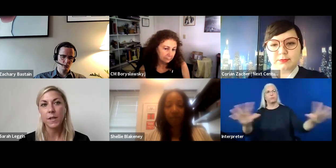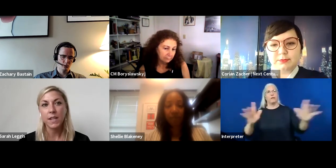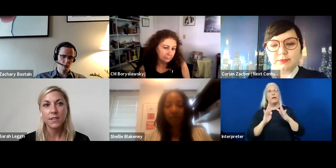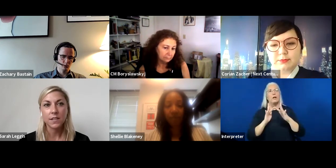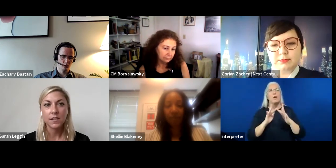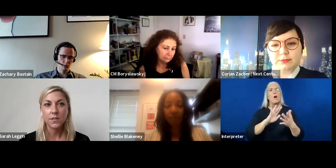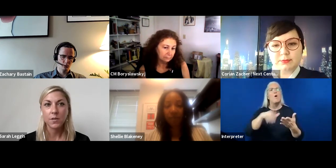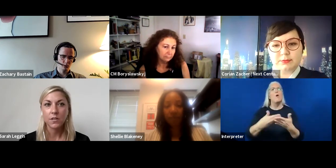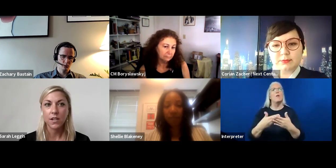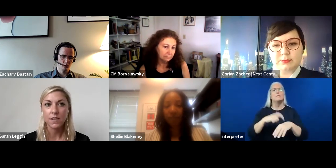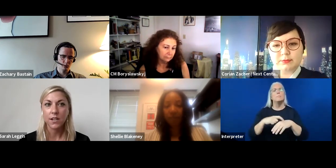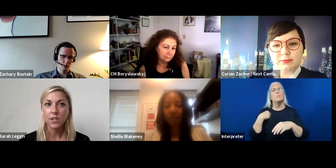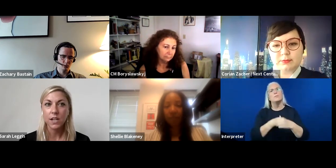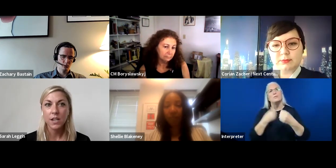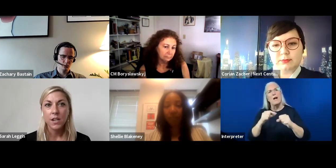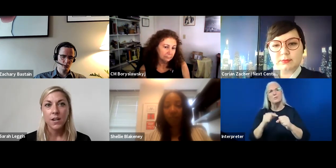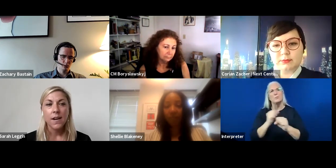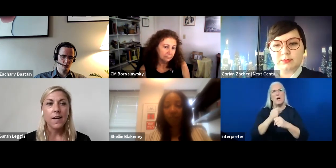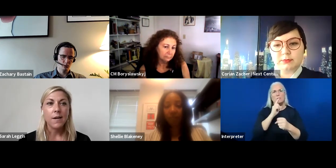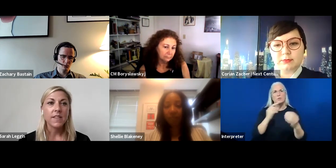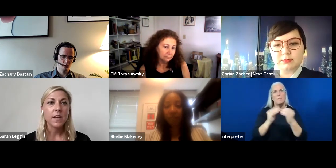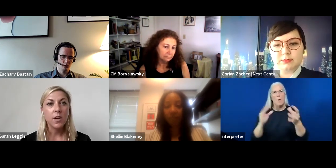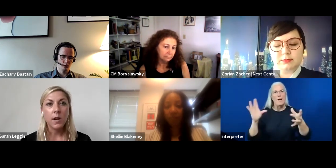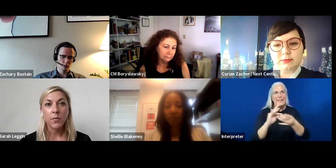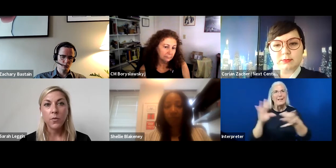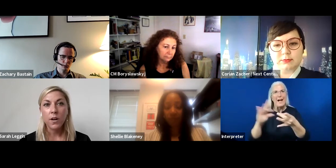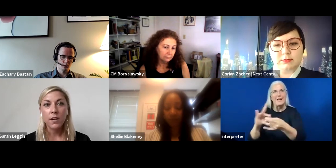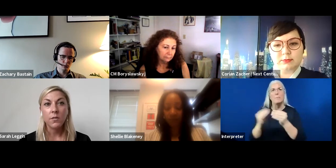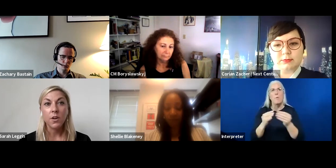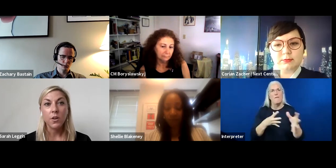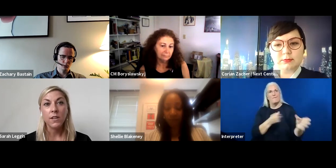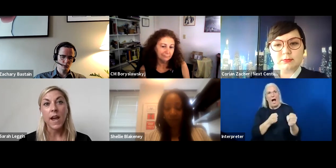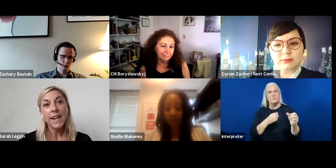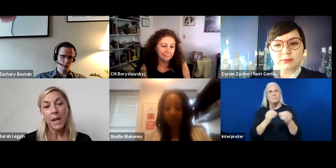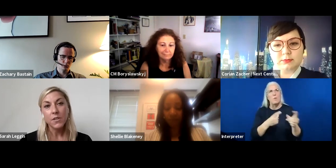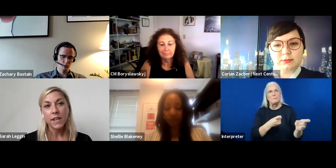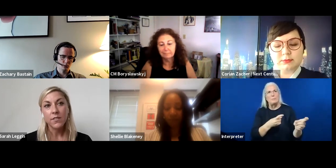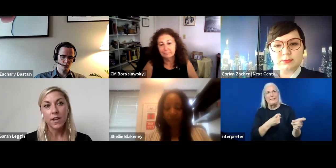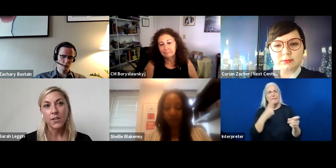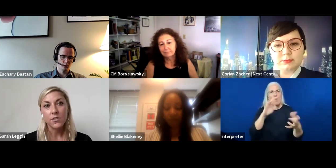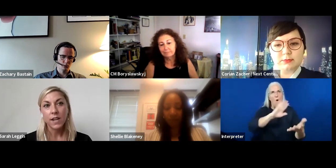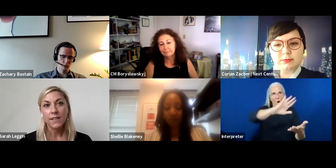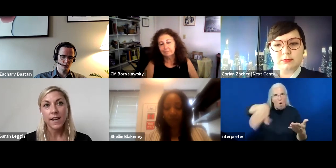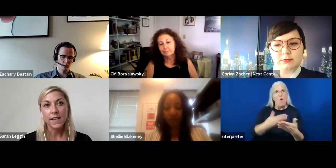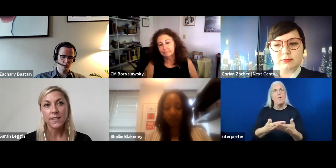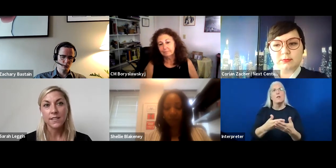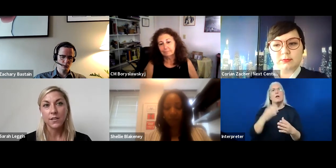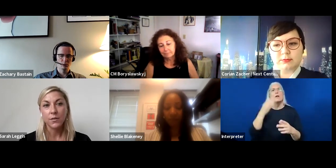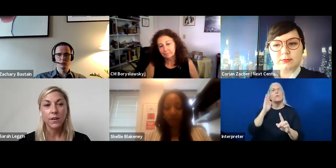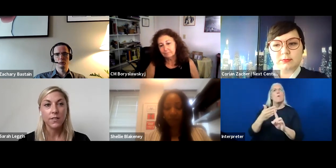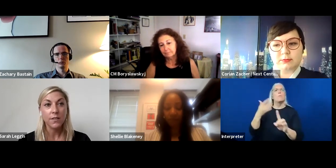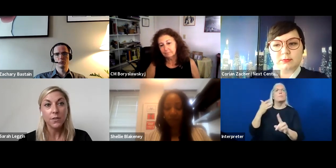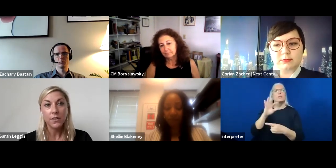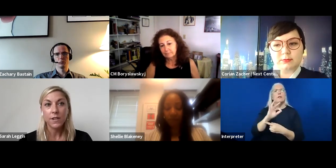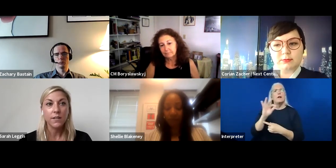faster speeds to consumers across the country. As I noted before, 99% of the country has access